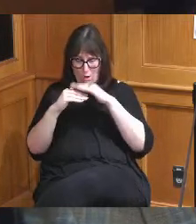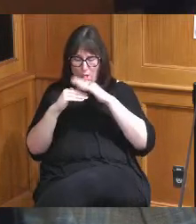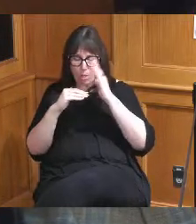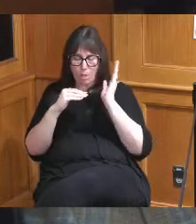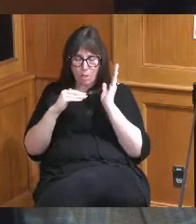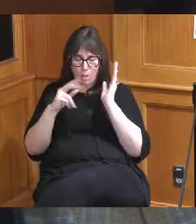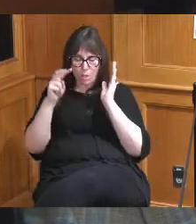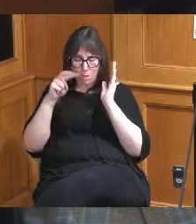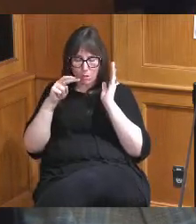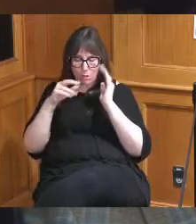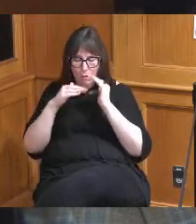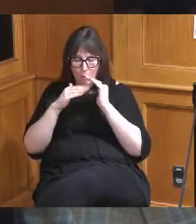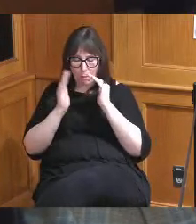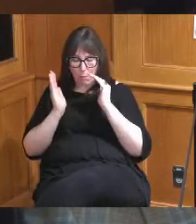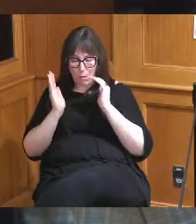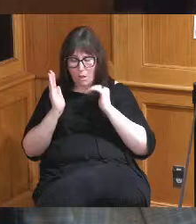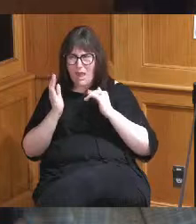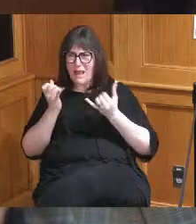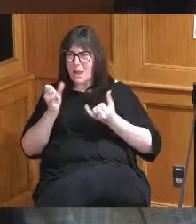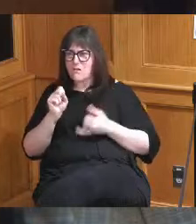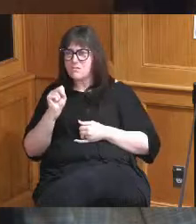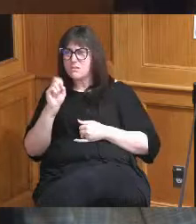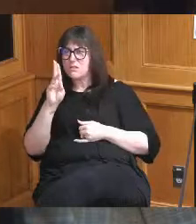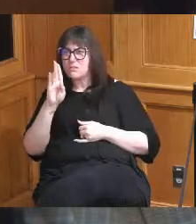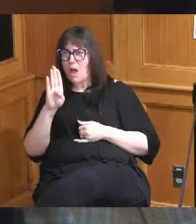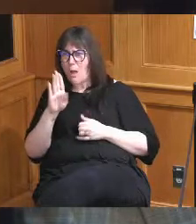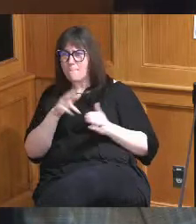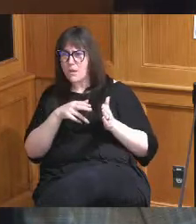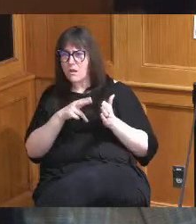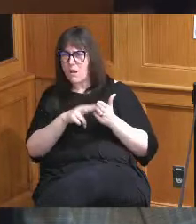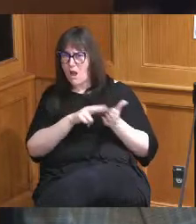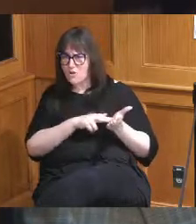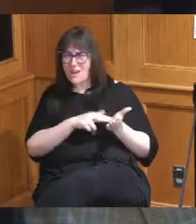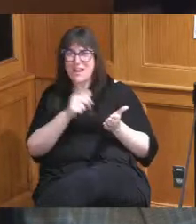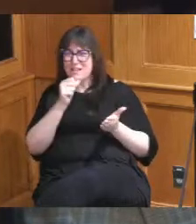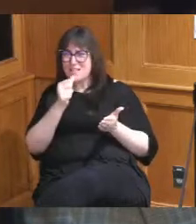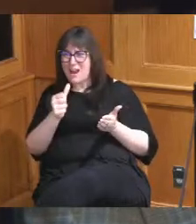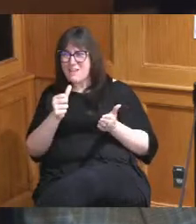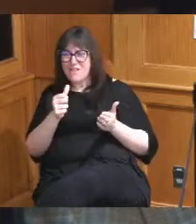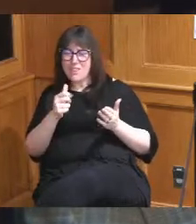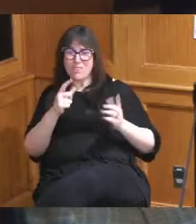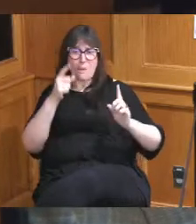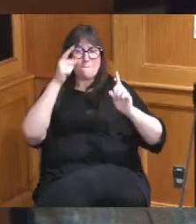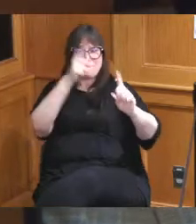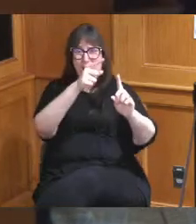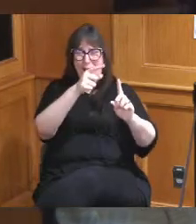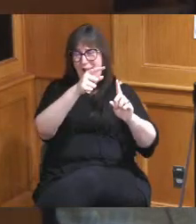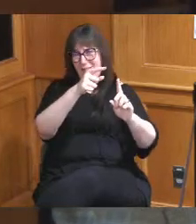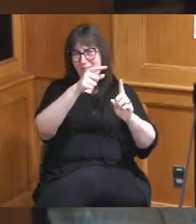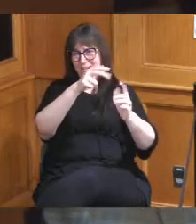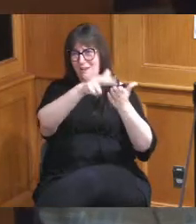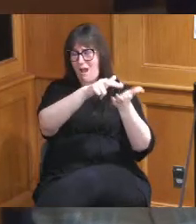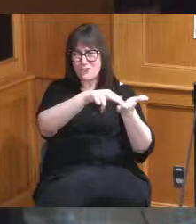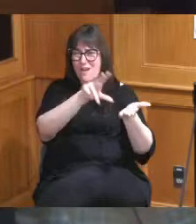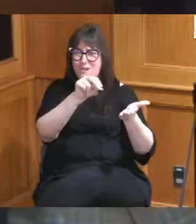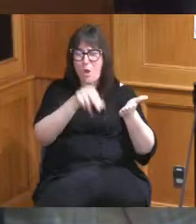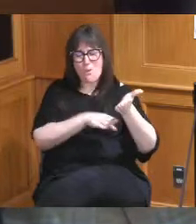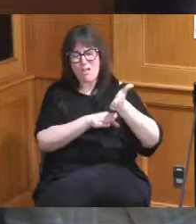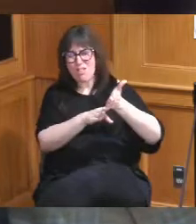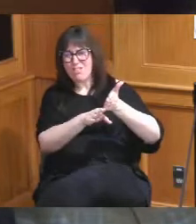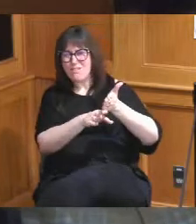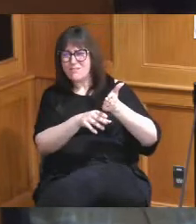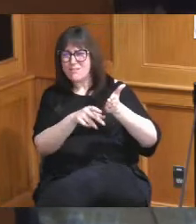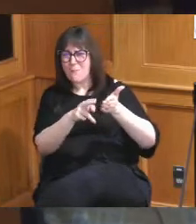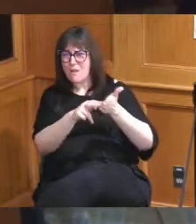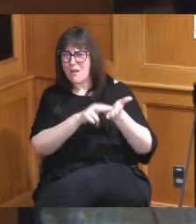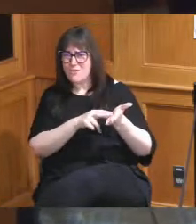talking about subcontract. Ain't even the main contract. It's the sub. And so I want people who are watching